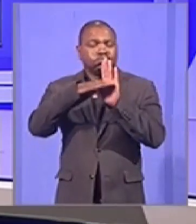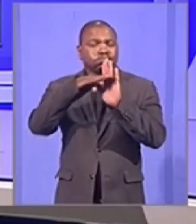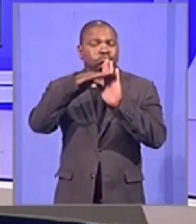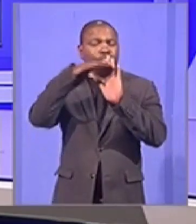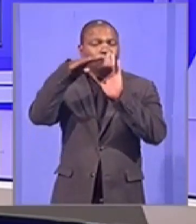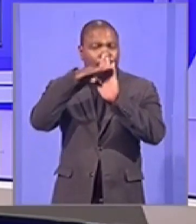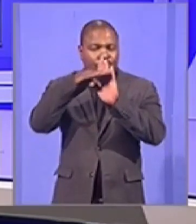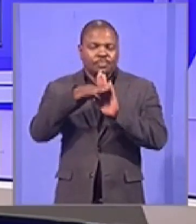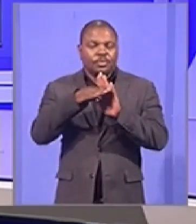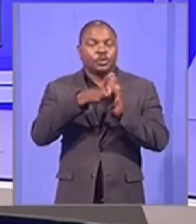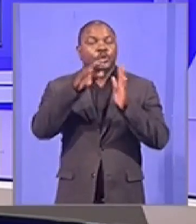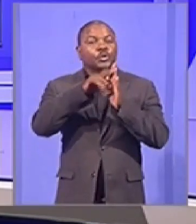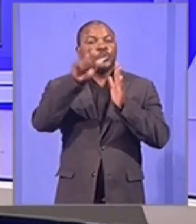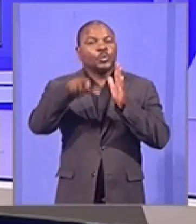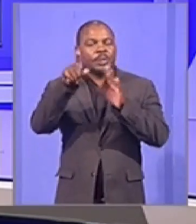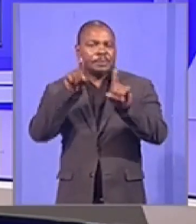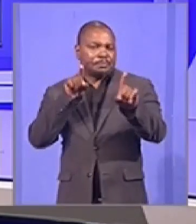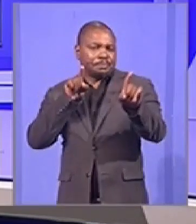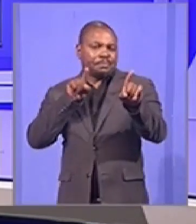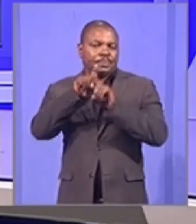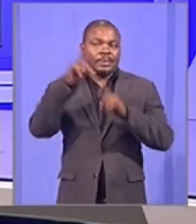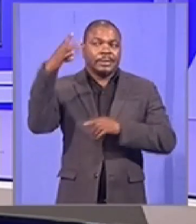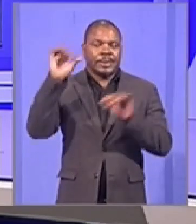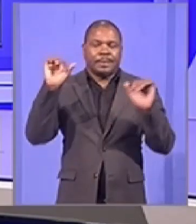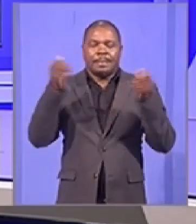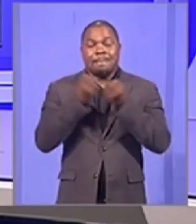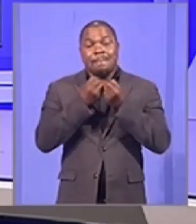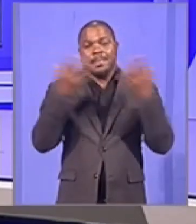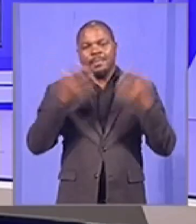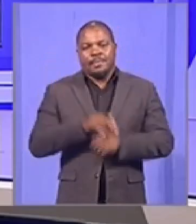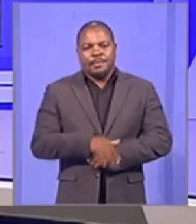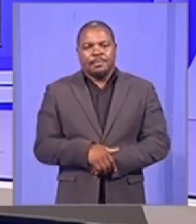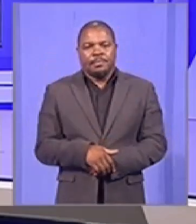bophara tsa barutwana ba ba falotseng ka dinaledi.